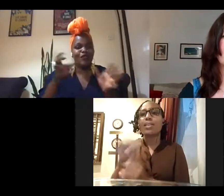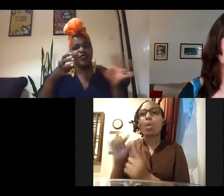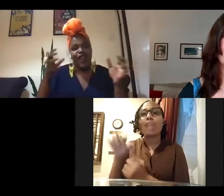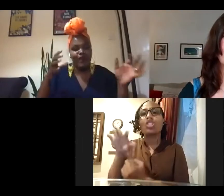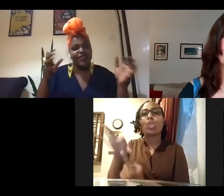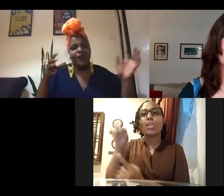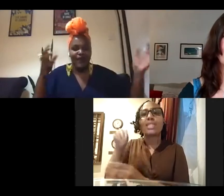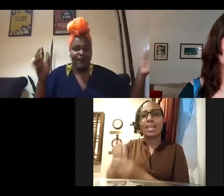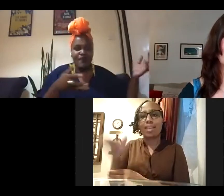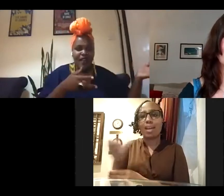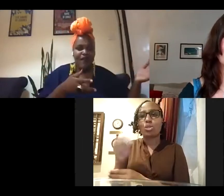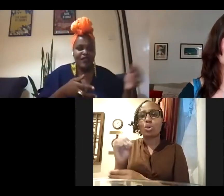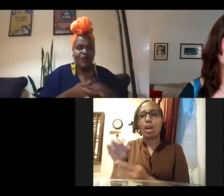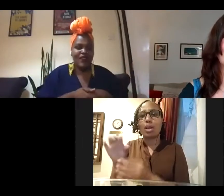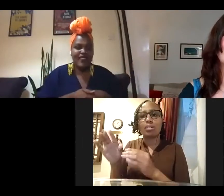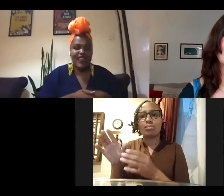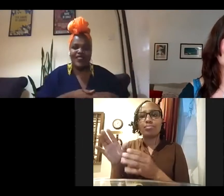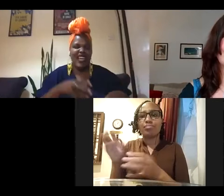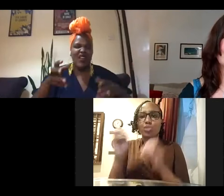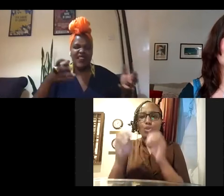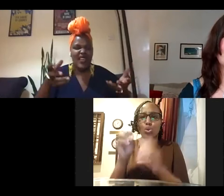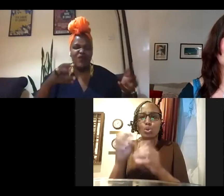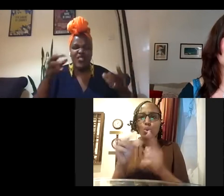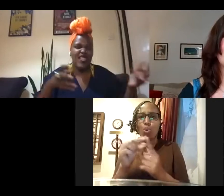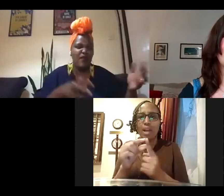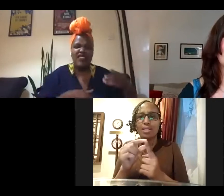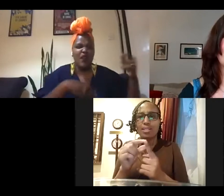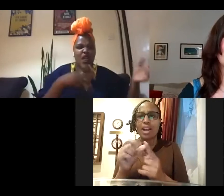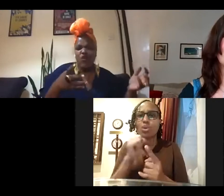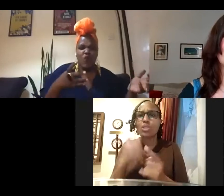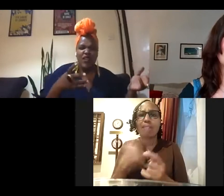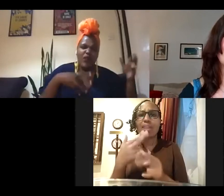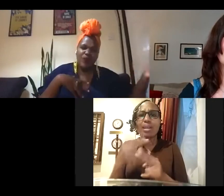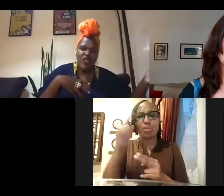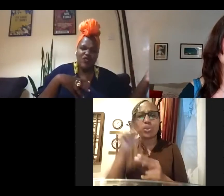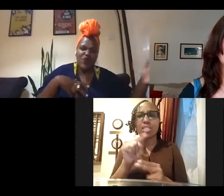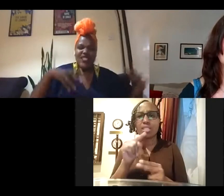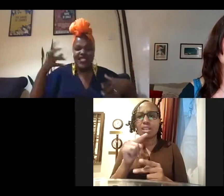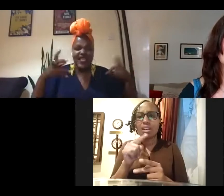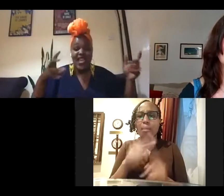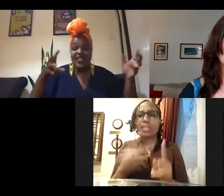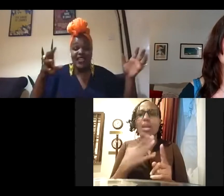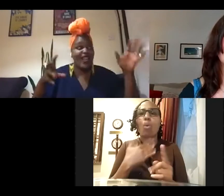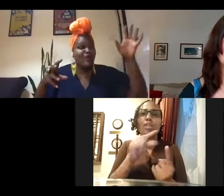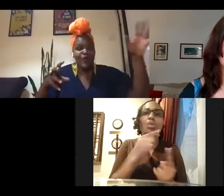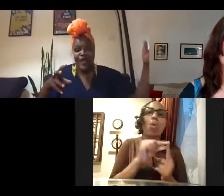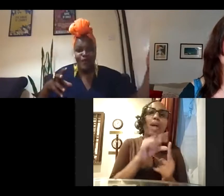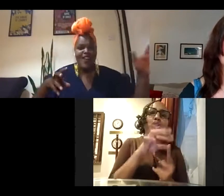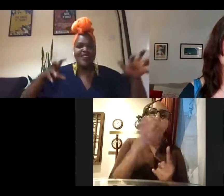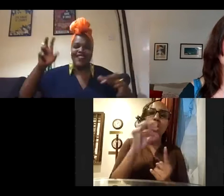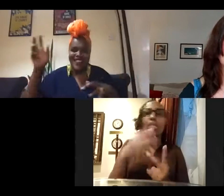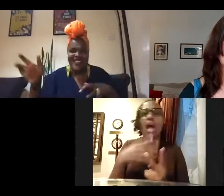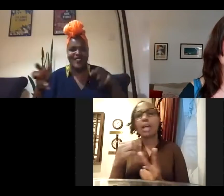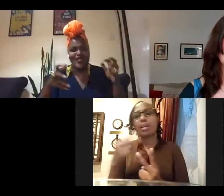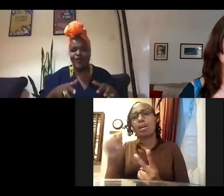And so I took these fragments to my supervisor, and I'm just like, I don't have a name for this thing, but I want the word choice, and da, da, da, da. And like between